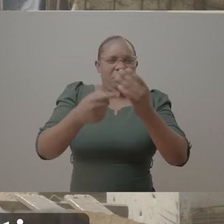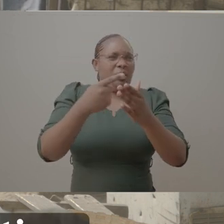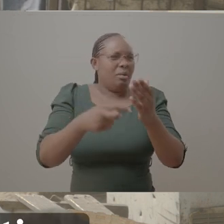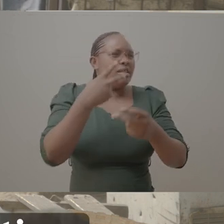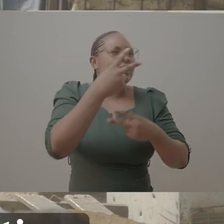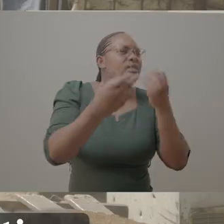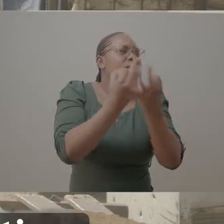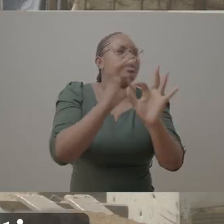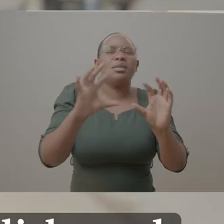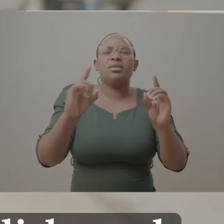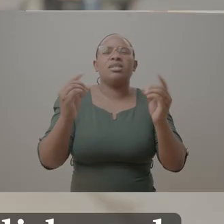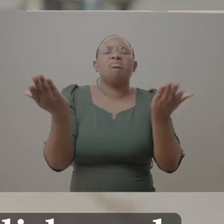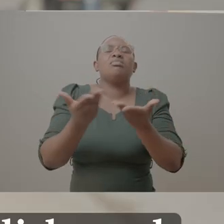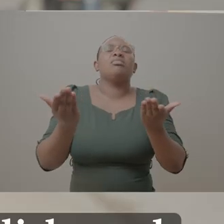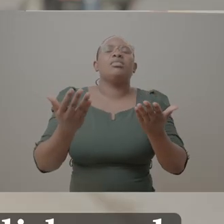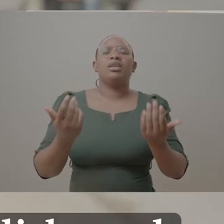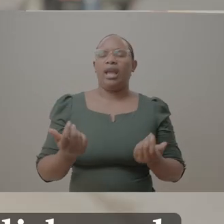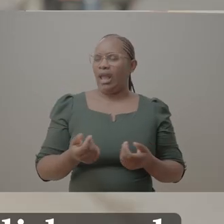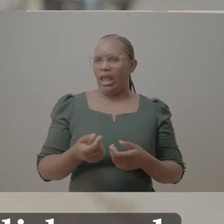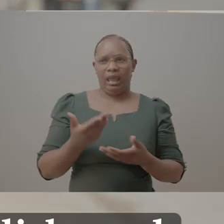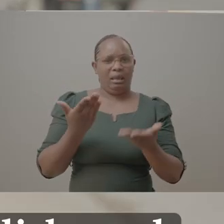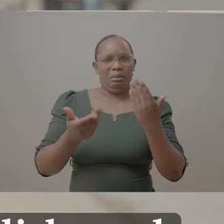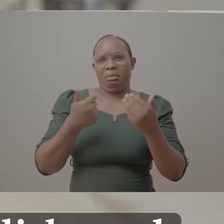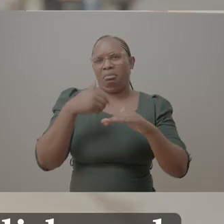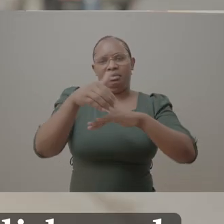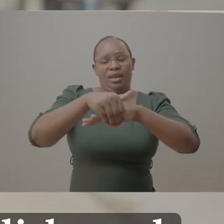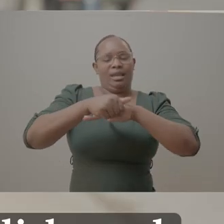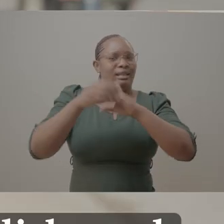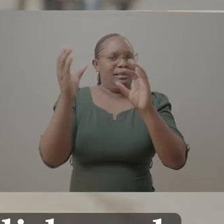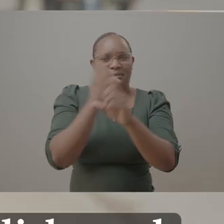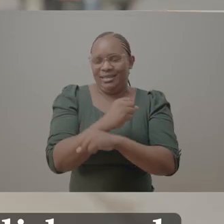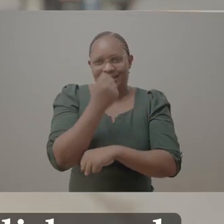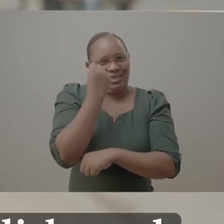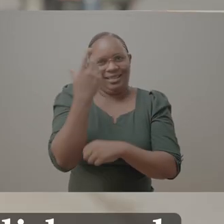still na meaning ya free education. Sinizio kabla chizungu chanipita.